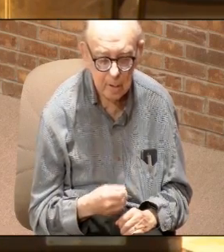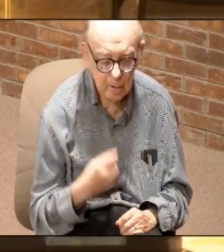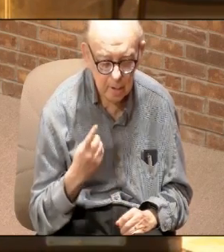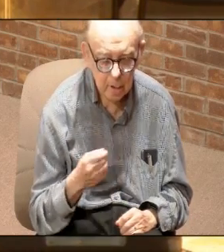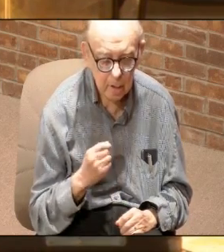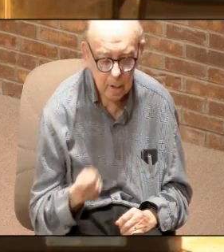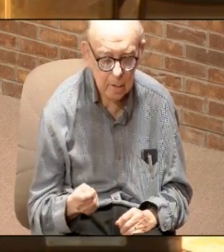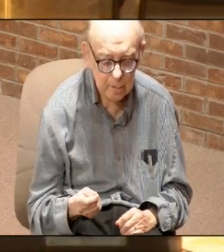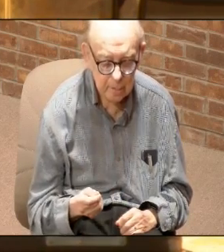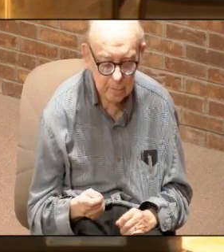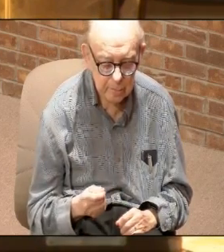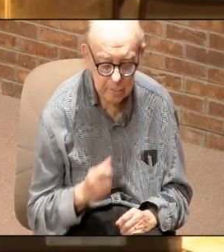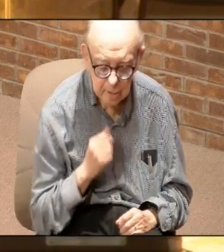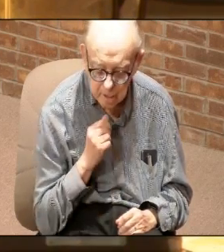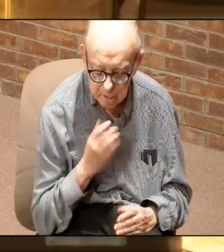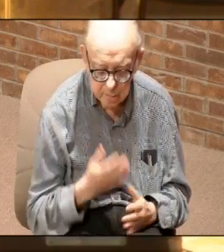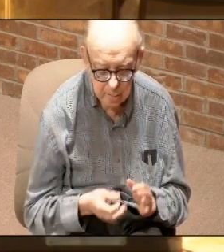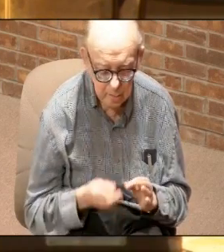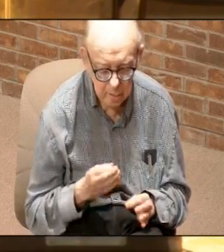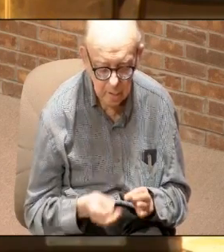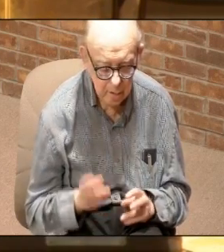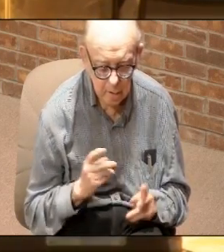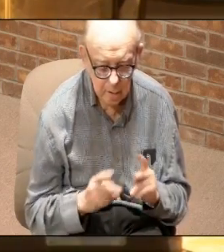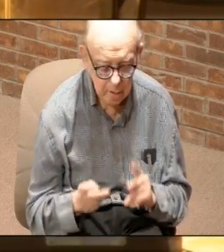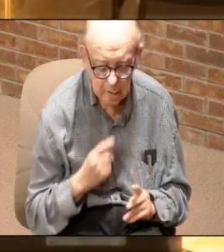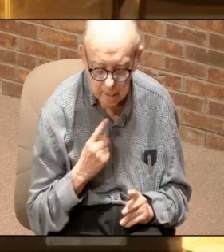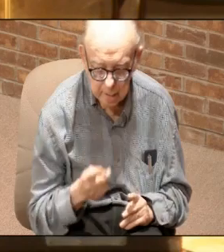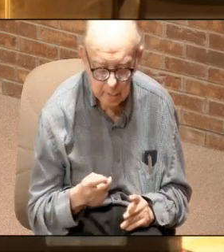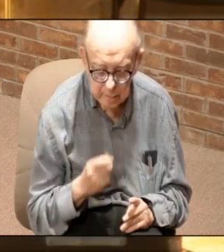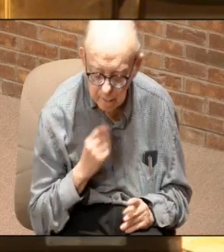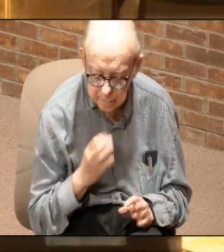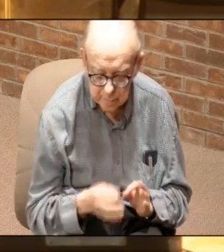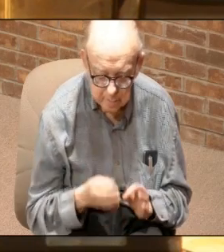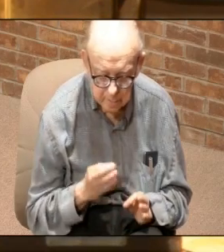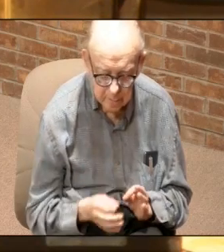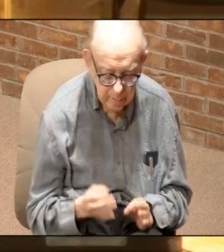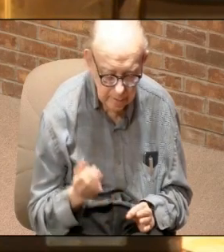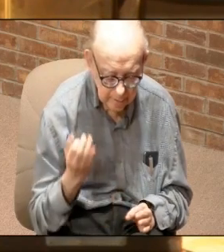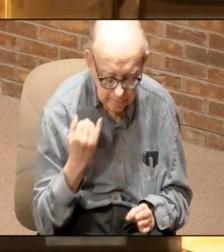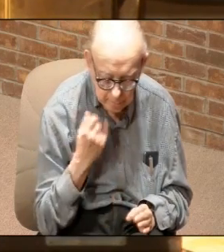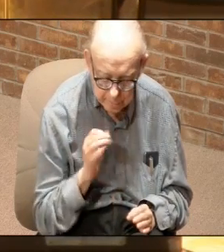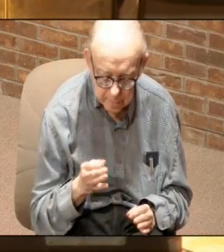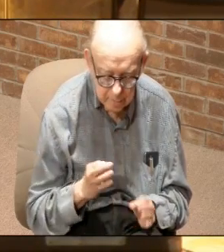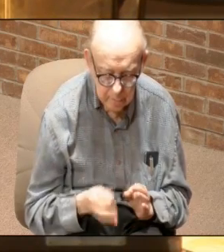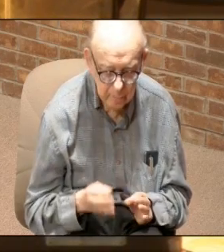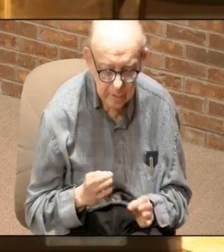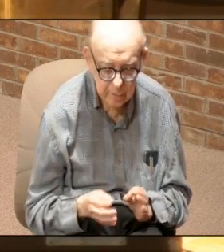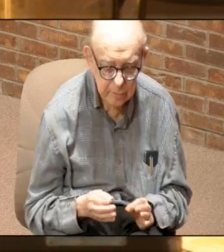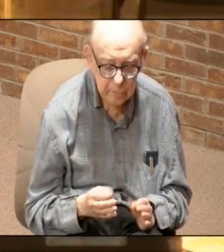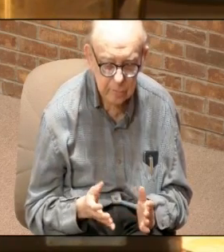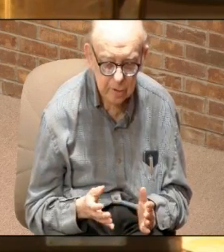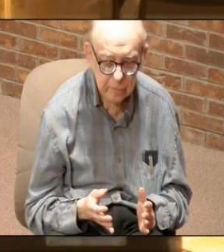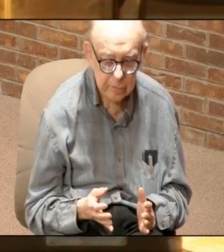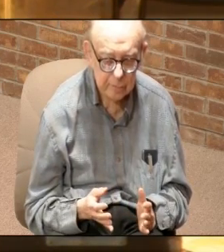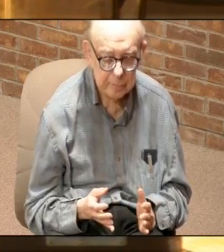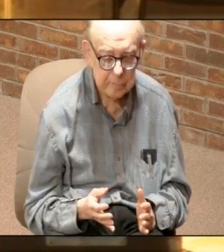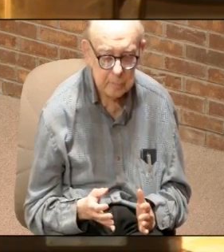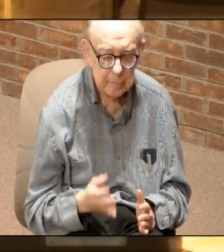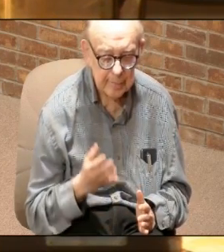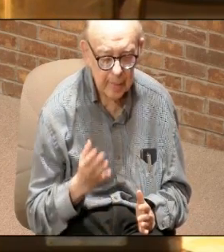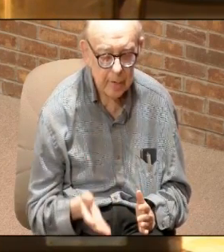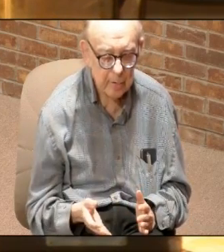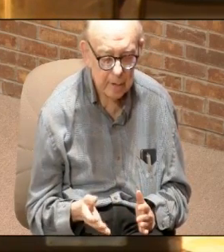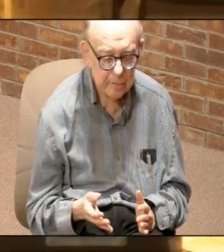Thinking that there's an injustice. And a lot of people think there is. And if you don't think there is, you're crazy.